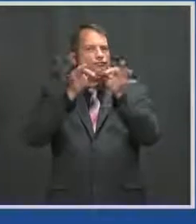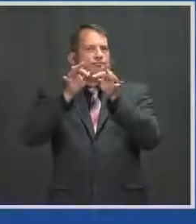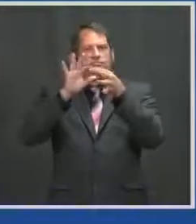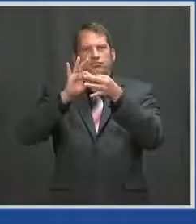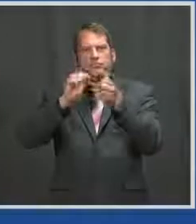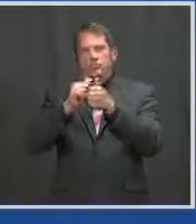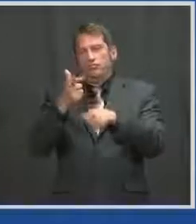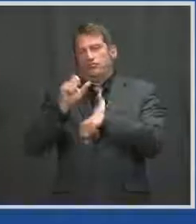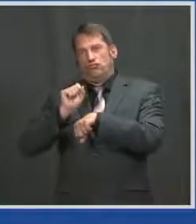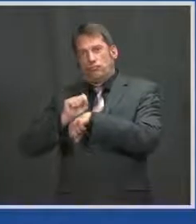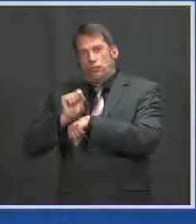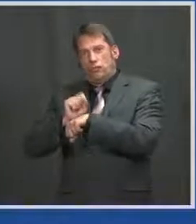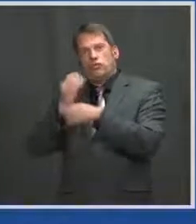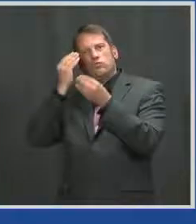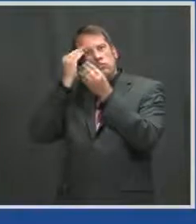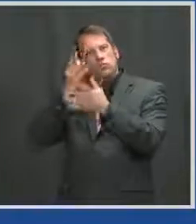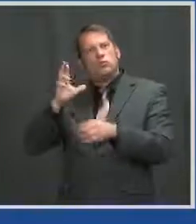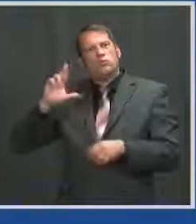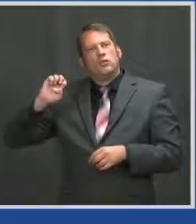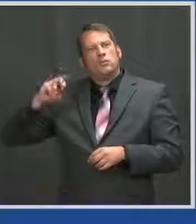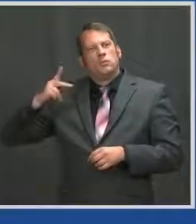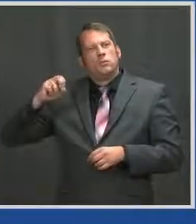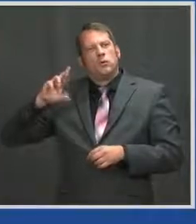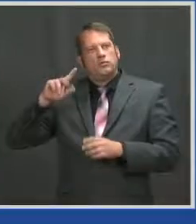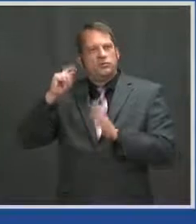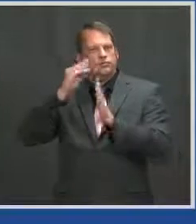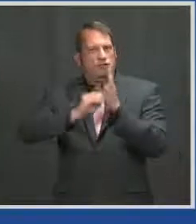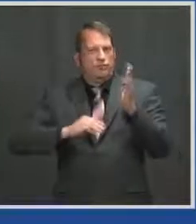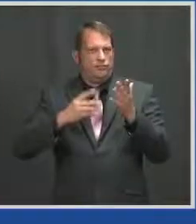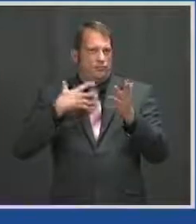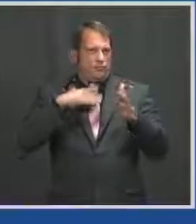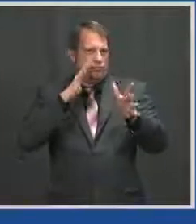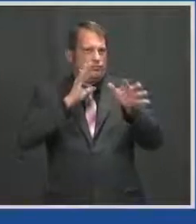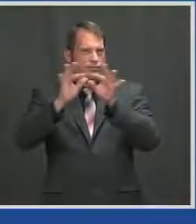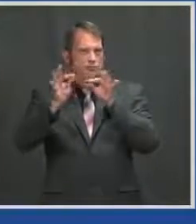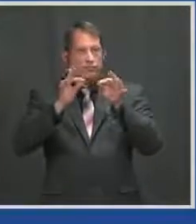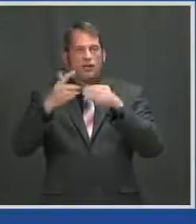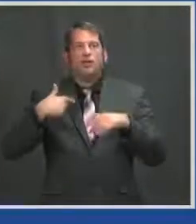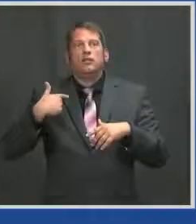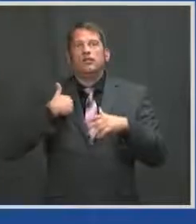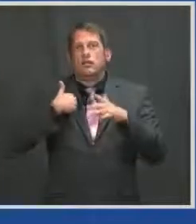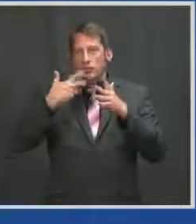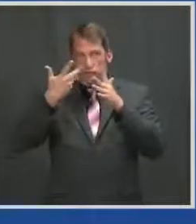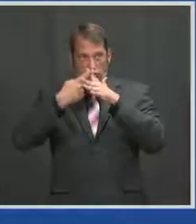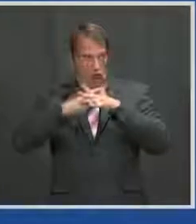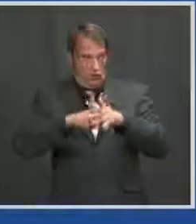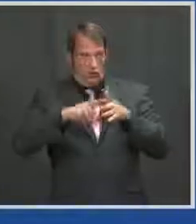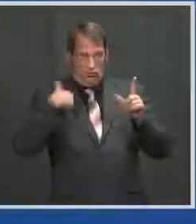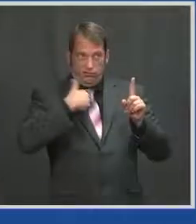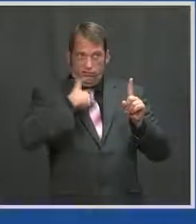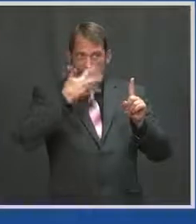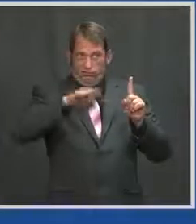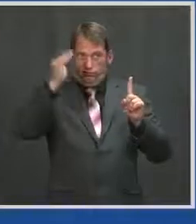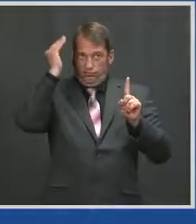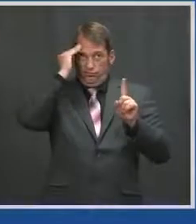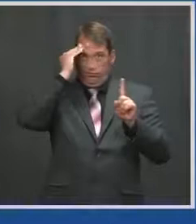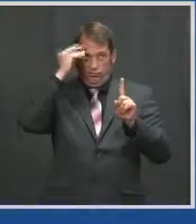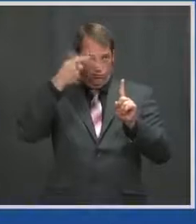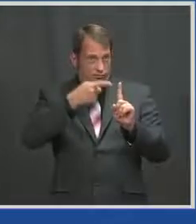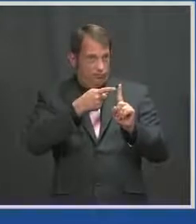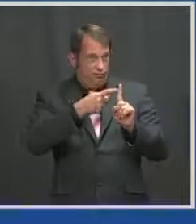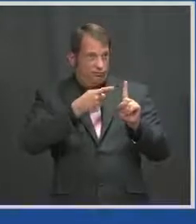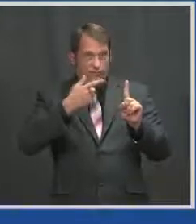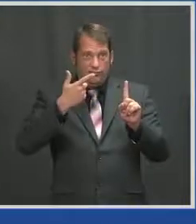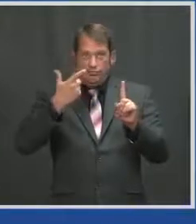when we came to office, we knew we were facing a once-in-a-century pandemic and a